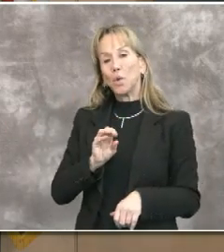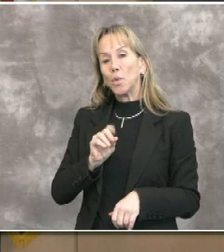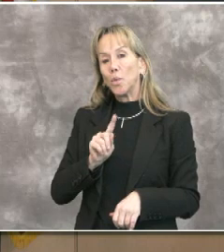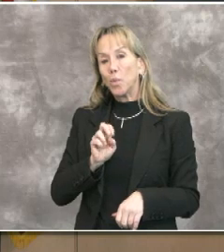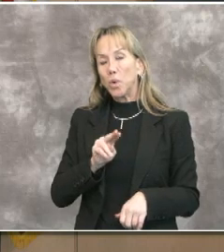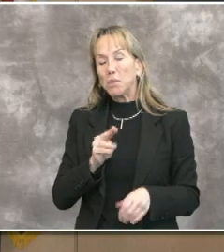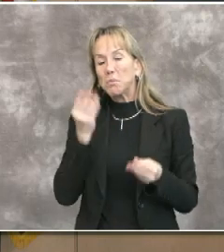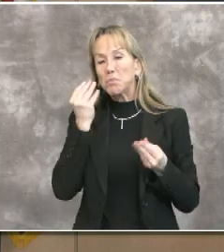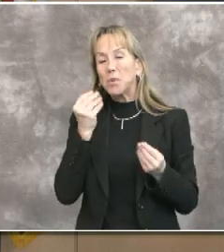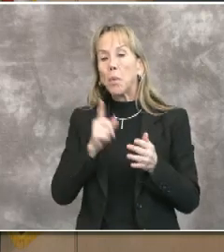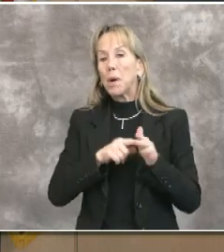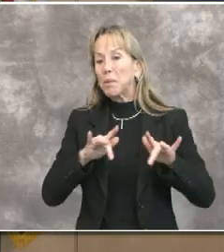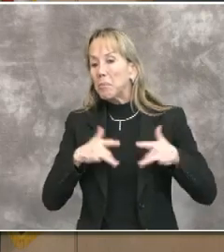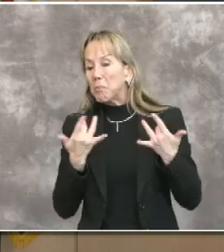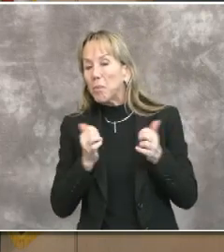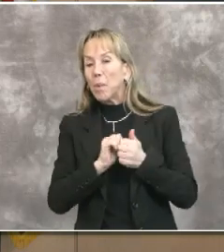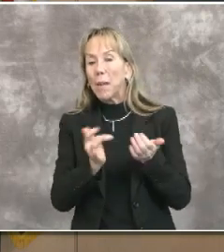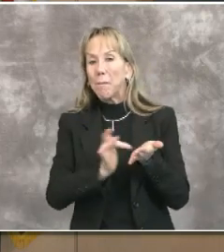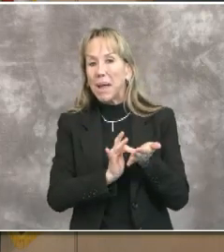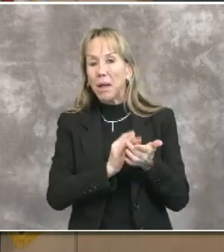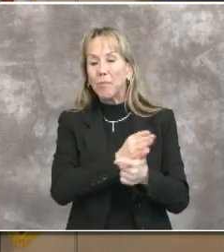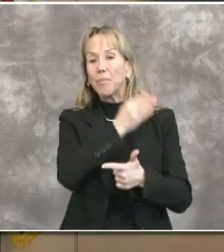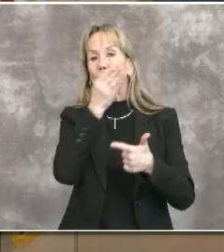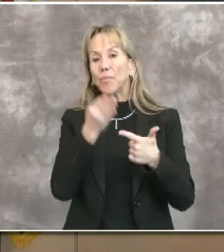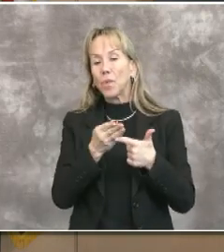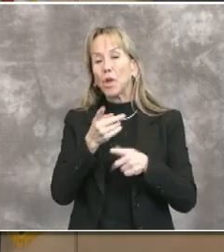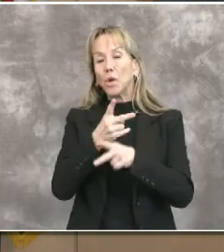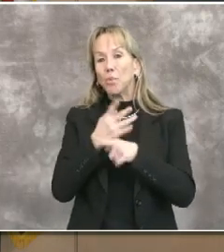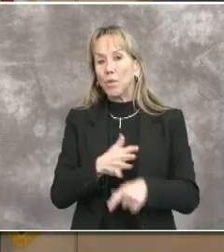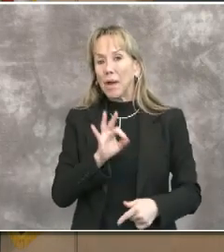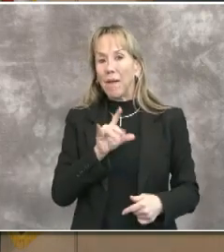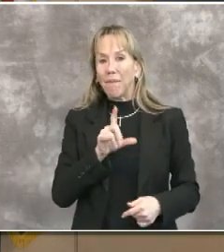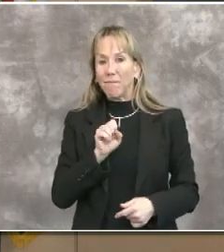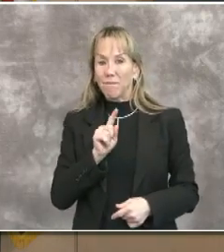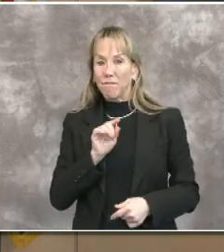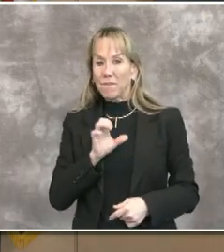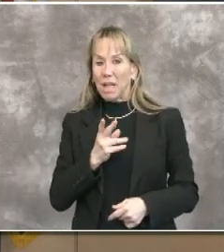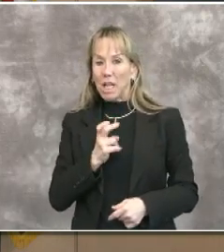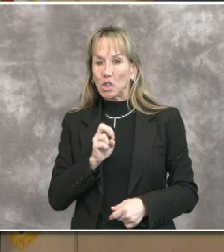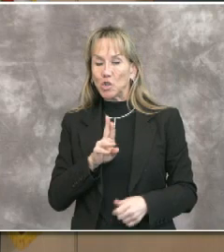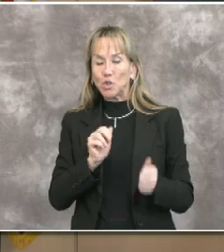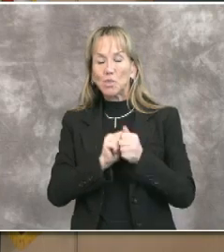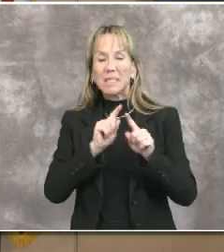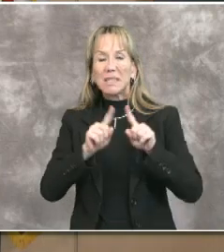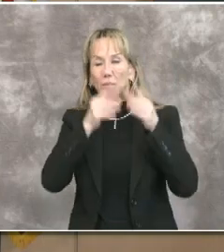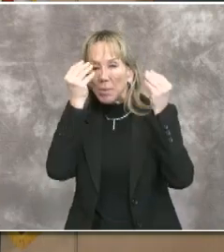hear from Supervisor Fletcher on an update on our informational charts. Dr. Wooten?